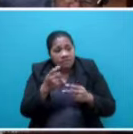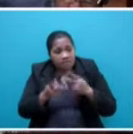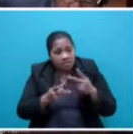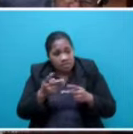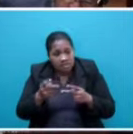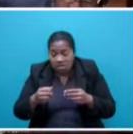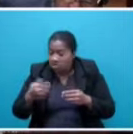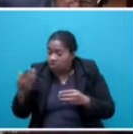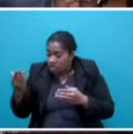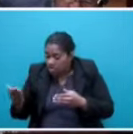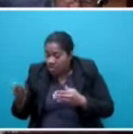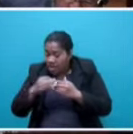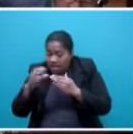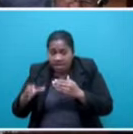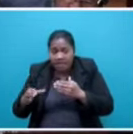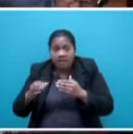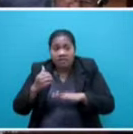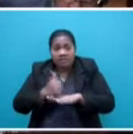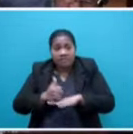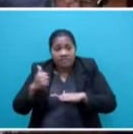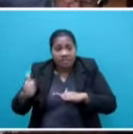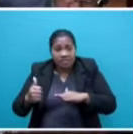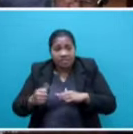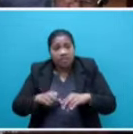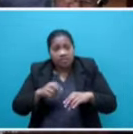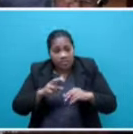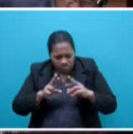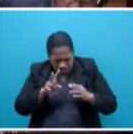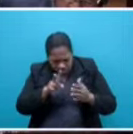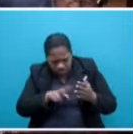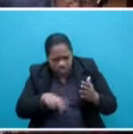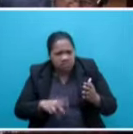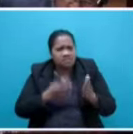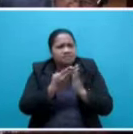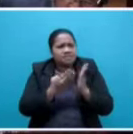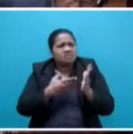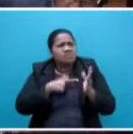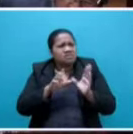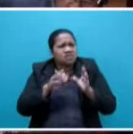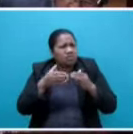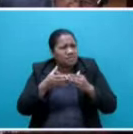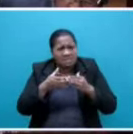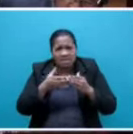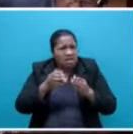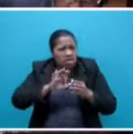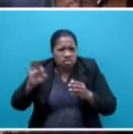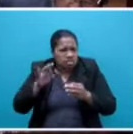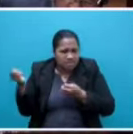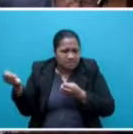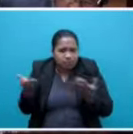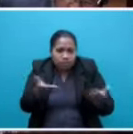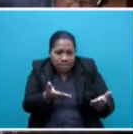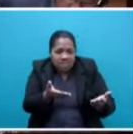Honourable Leader of Government, we now have to roll over these bills, because the committees still have not been able to bring back those bills to